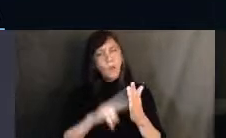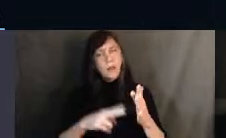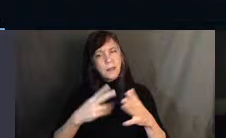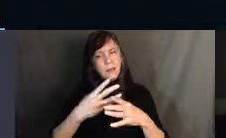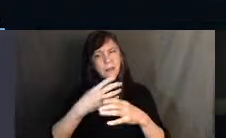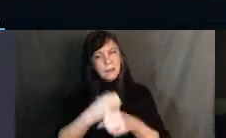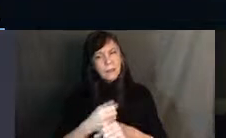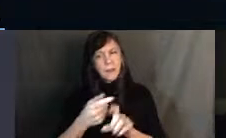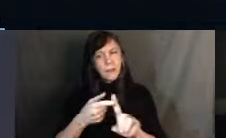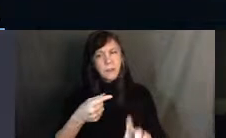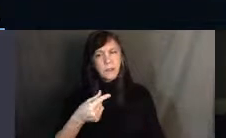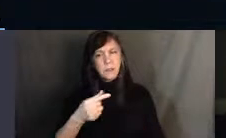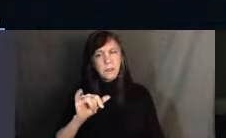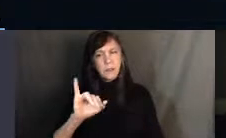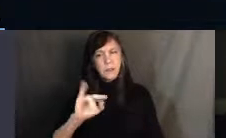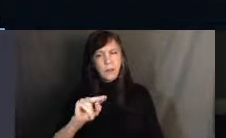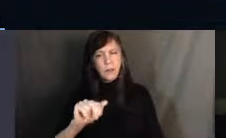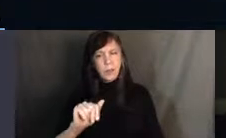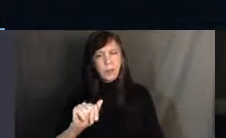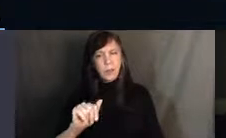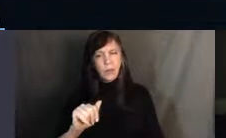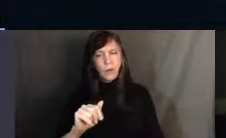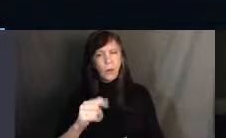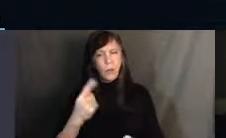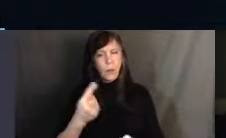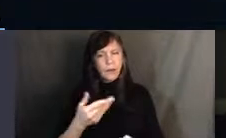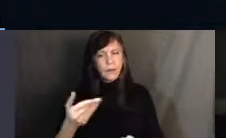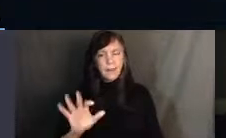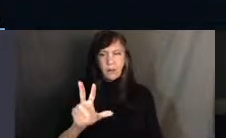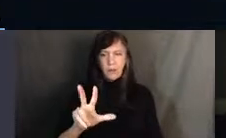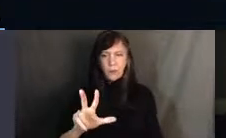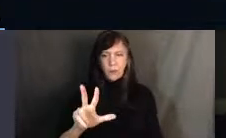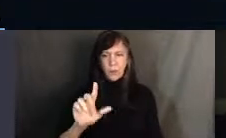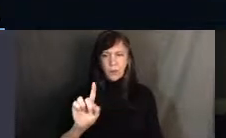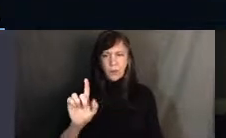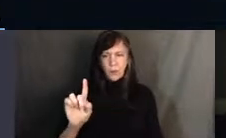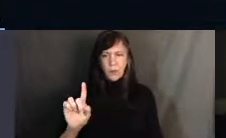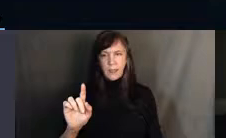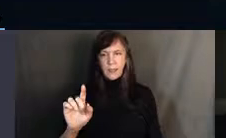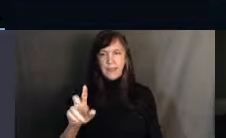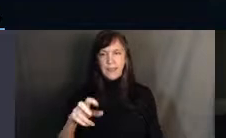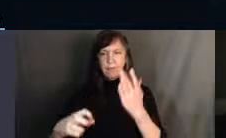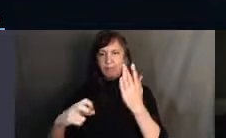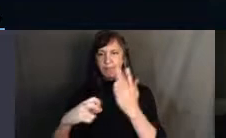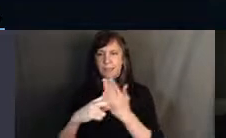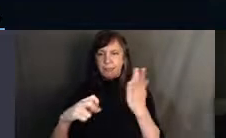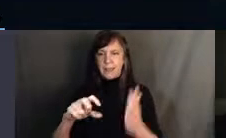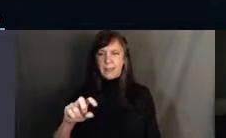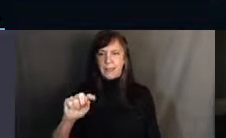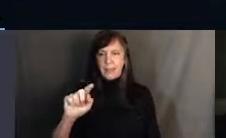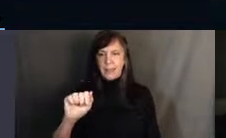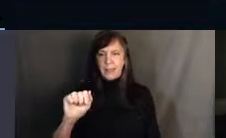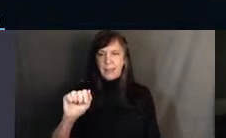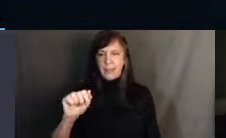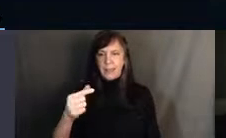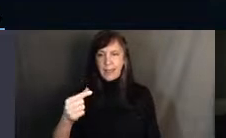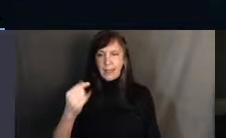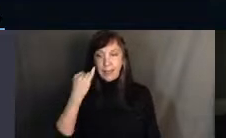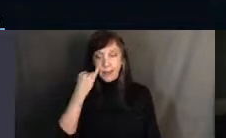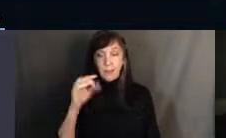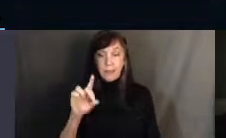things that 311 does is it can tag if this is a disability related call or